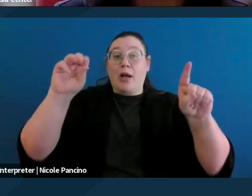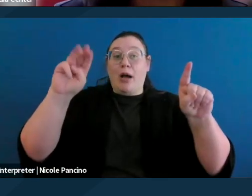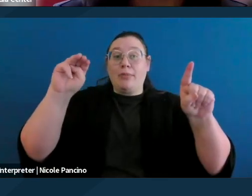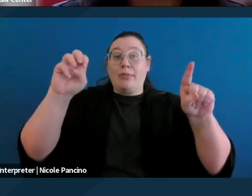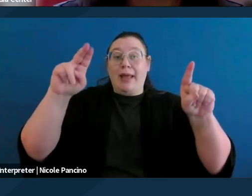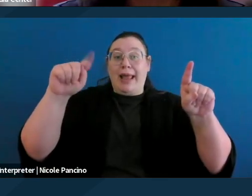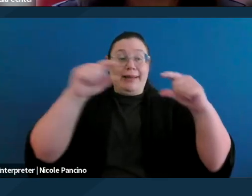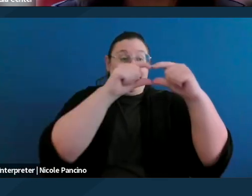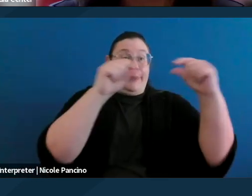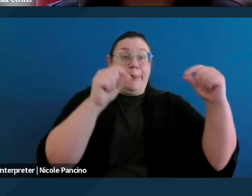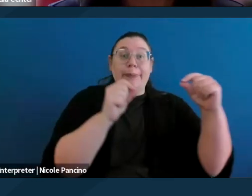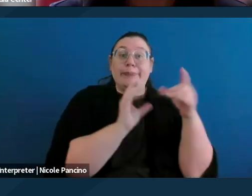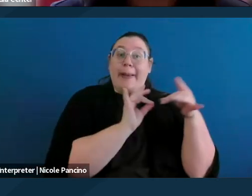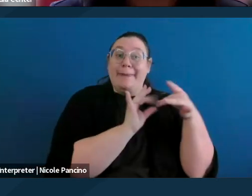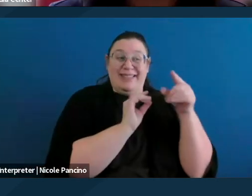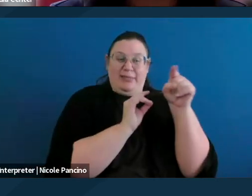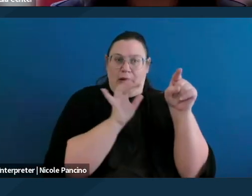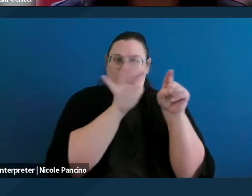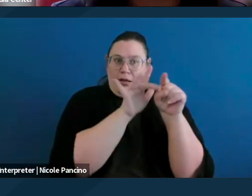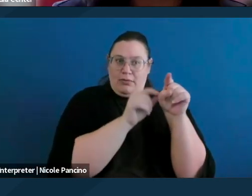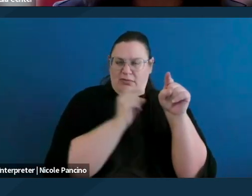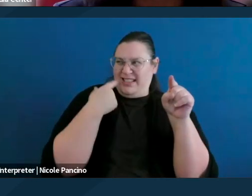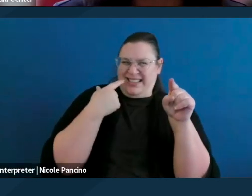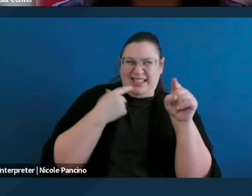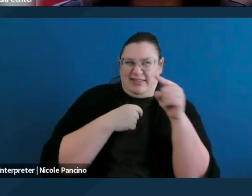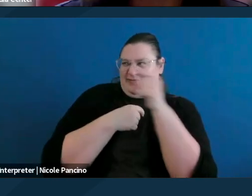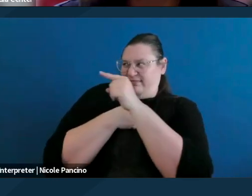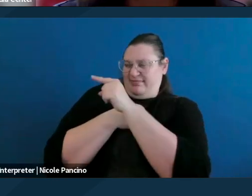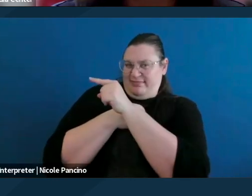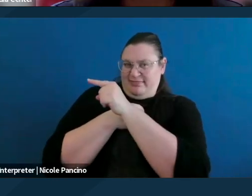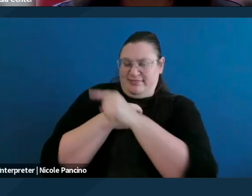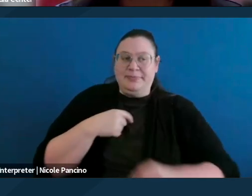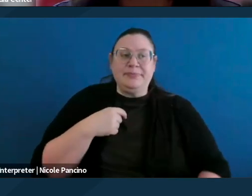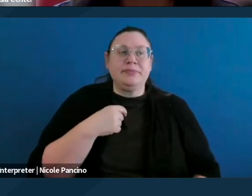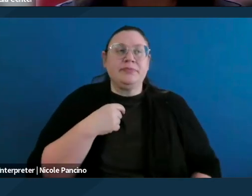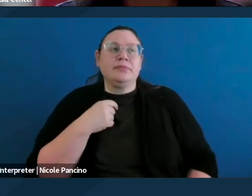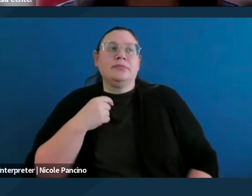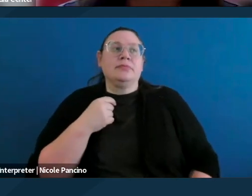blue rectangle. It says comment in the image on this slide.